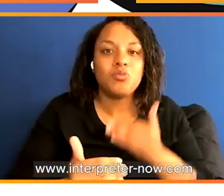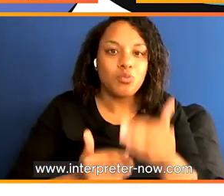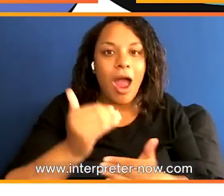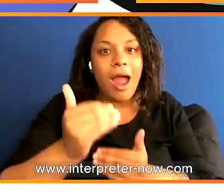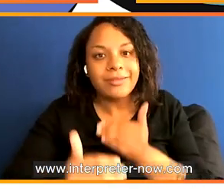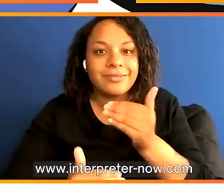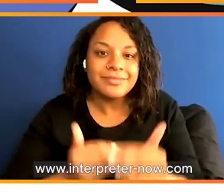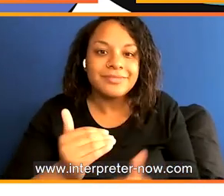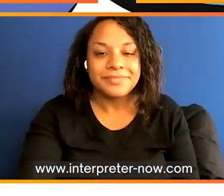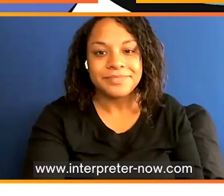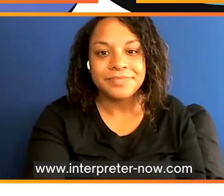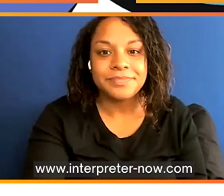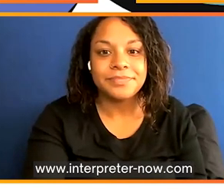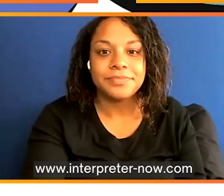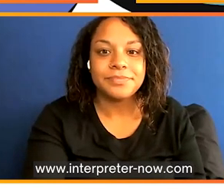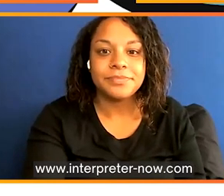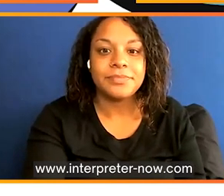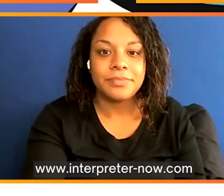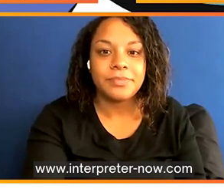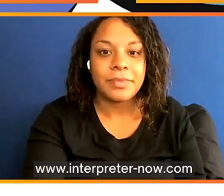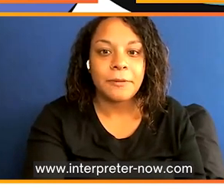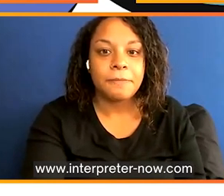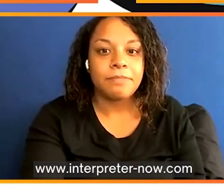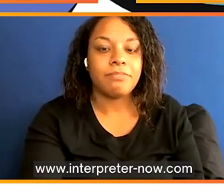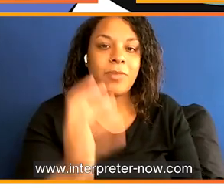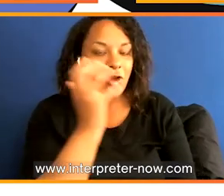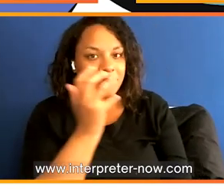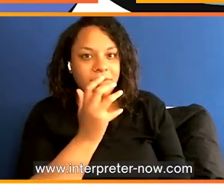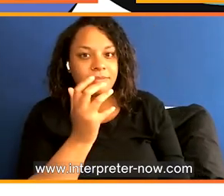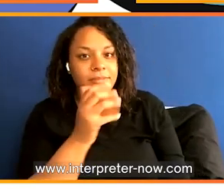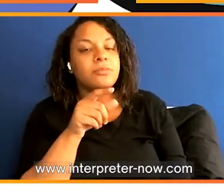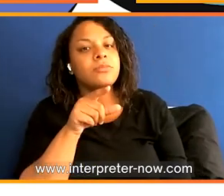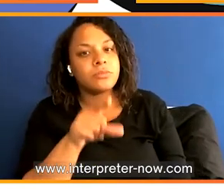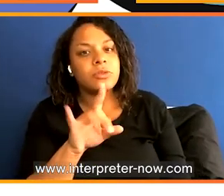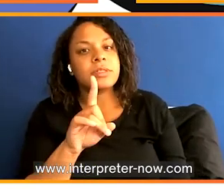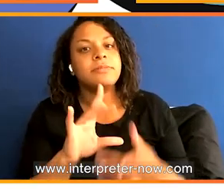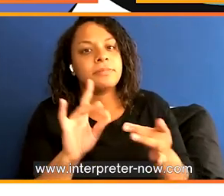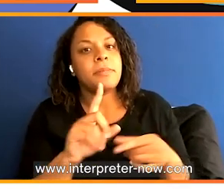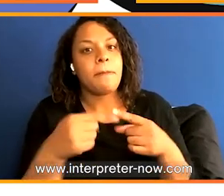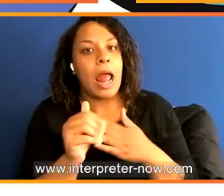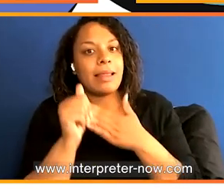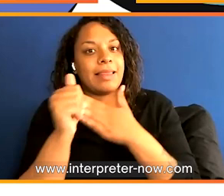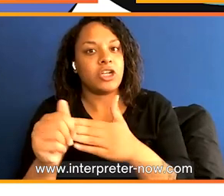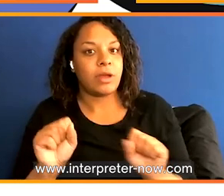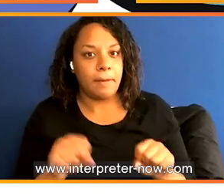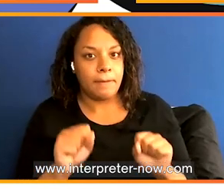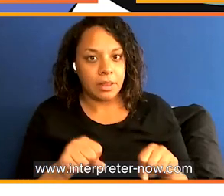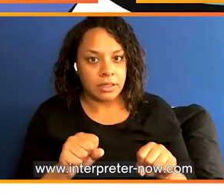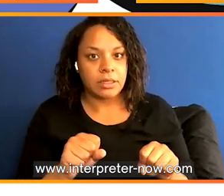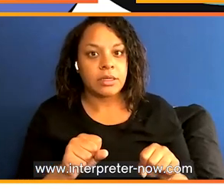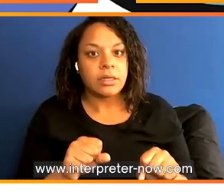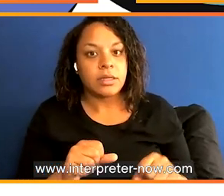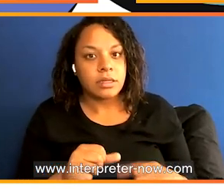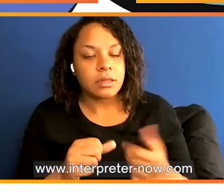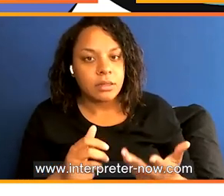the process of how you go and do that. Awesome. Awesome. And then you also touched on leadership